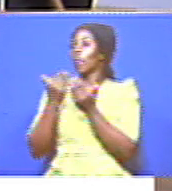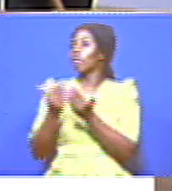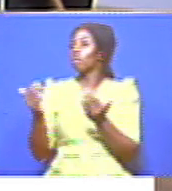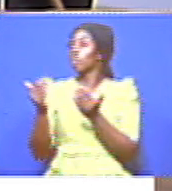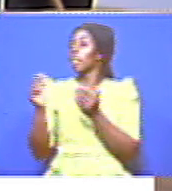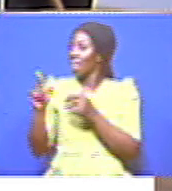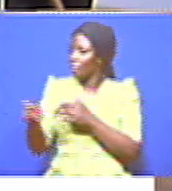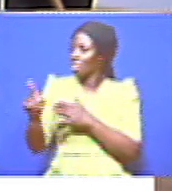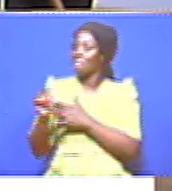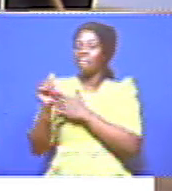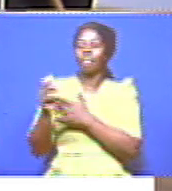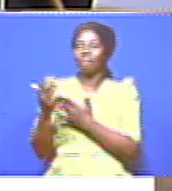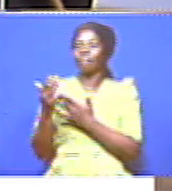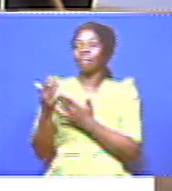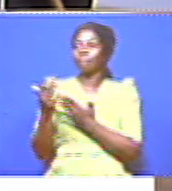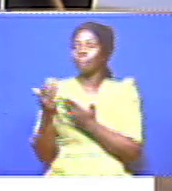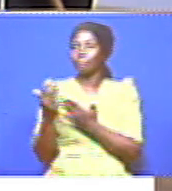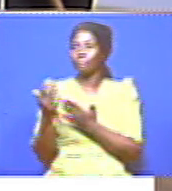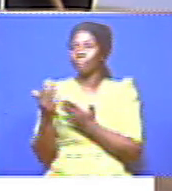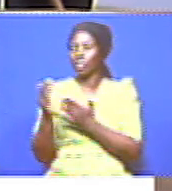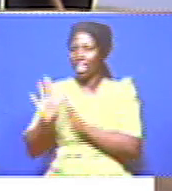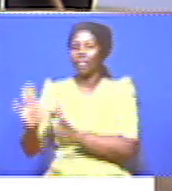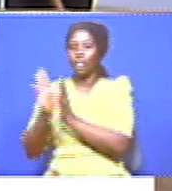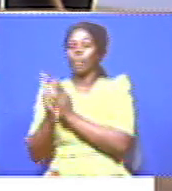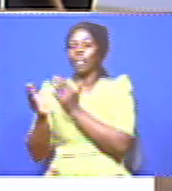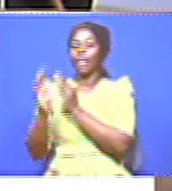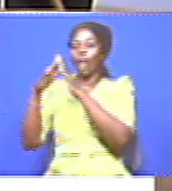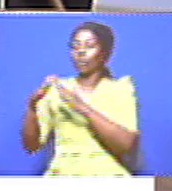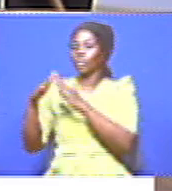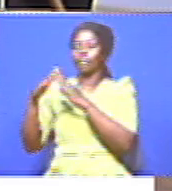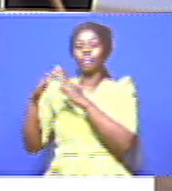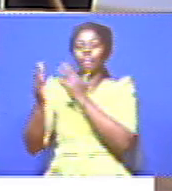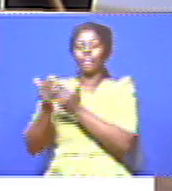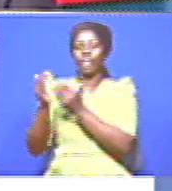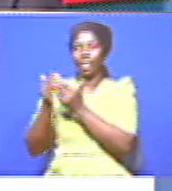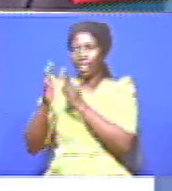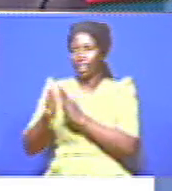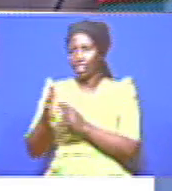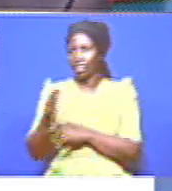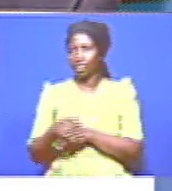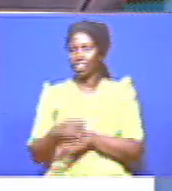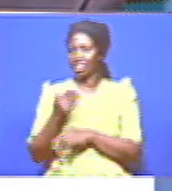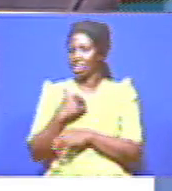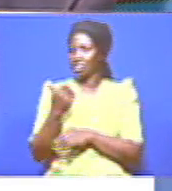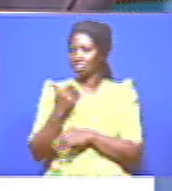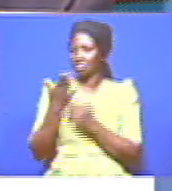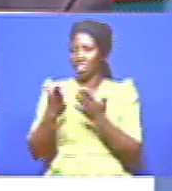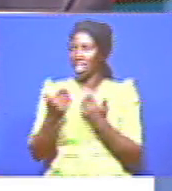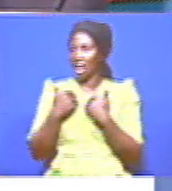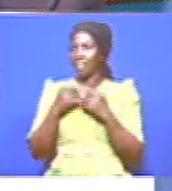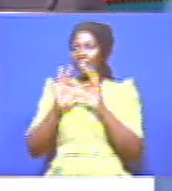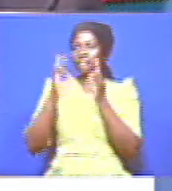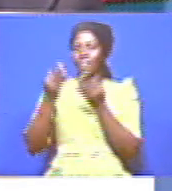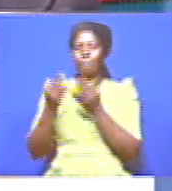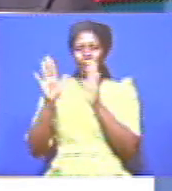of other people to support us. Yes. Right. We don't have that extended, family members who used to take care of